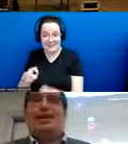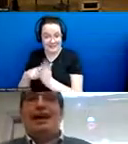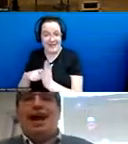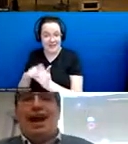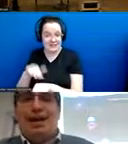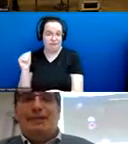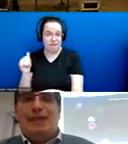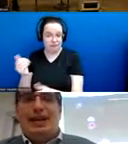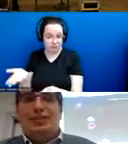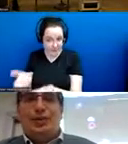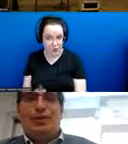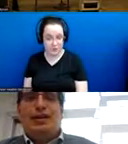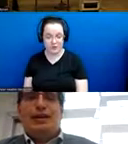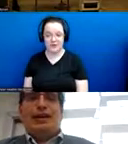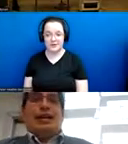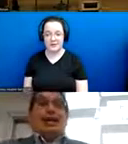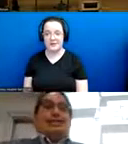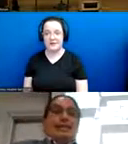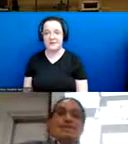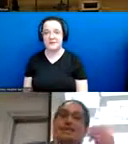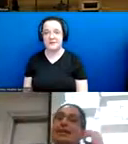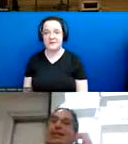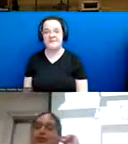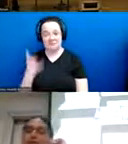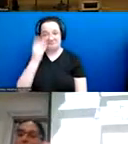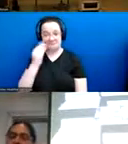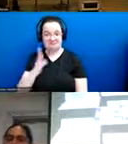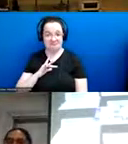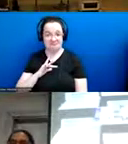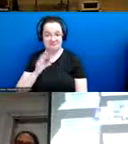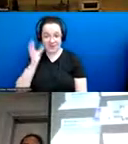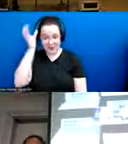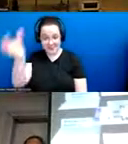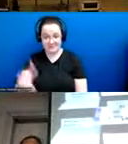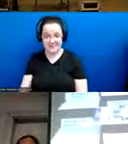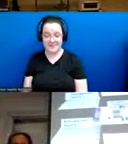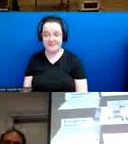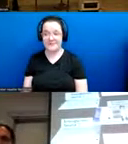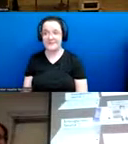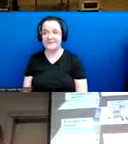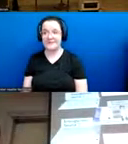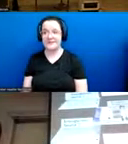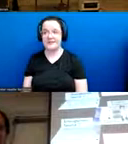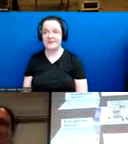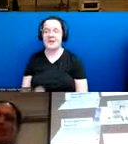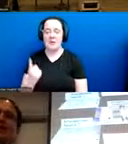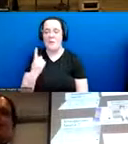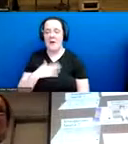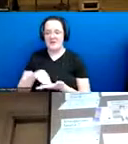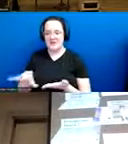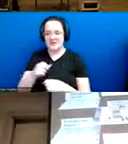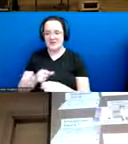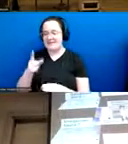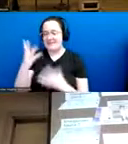concept. And so this is, to some extent, one of my students made this very beautiful